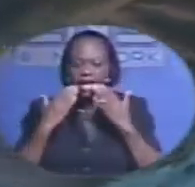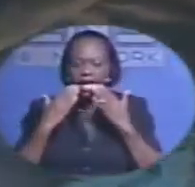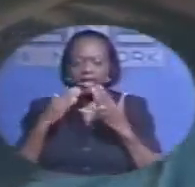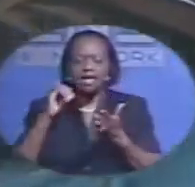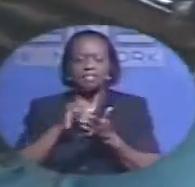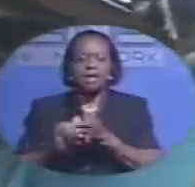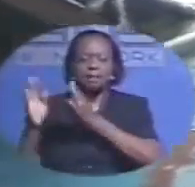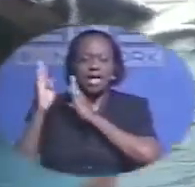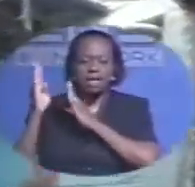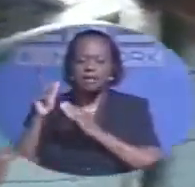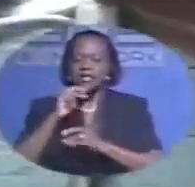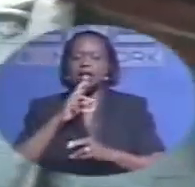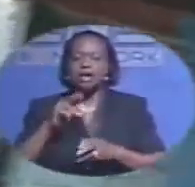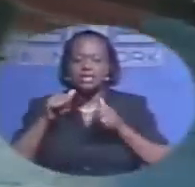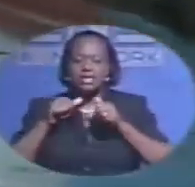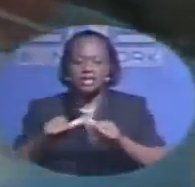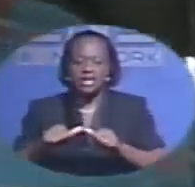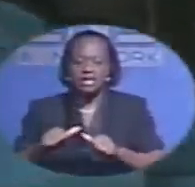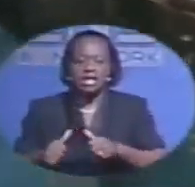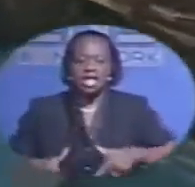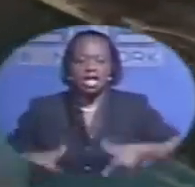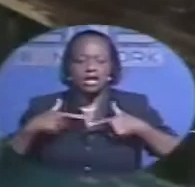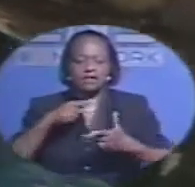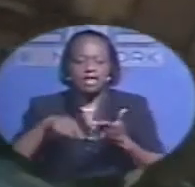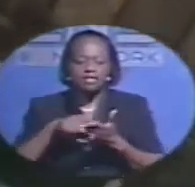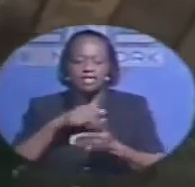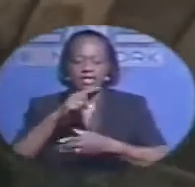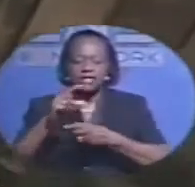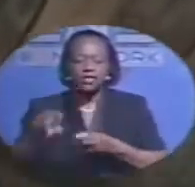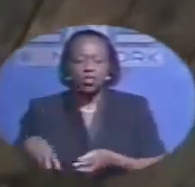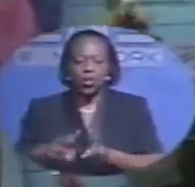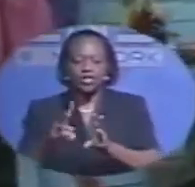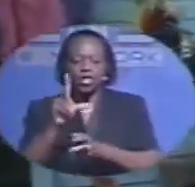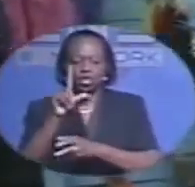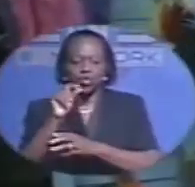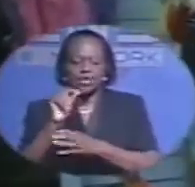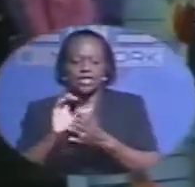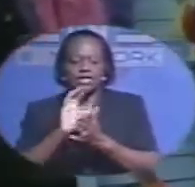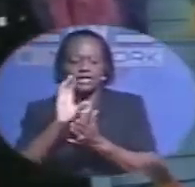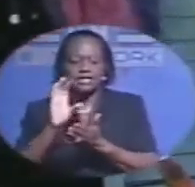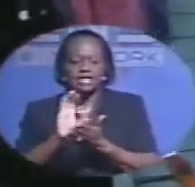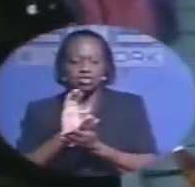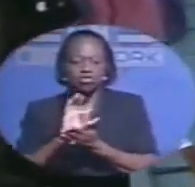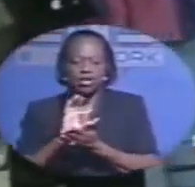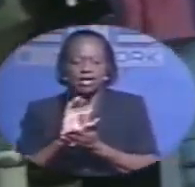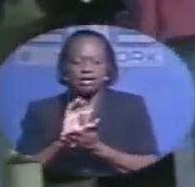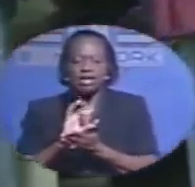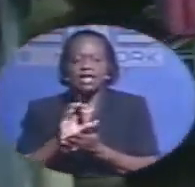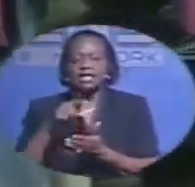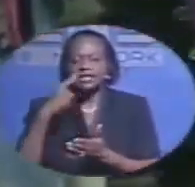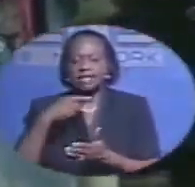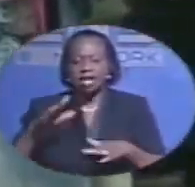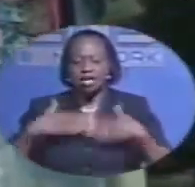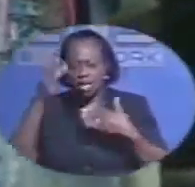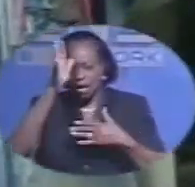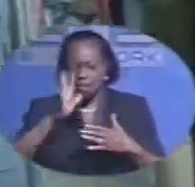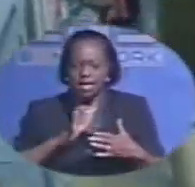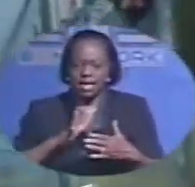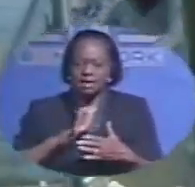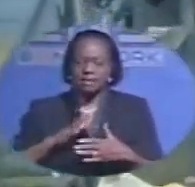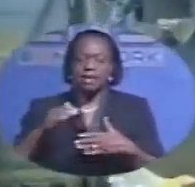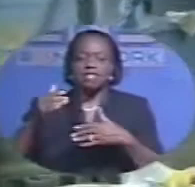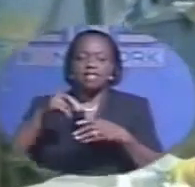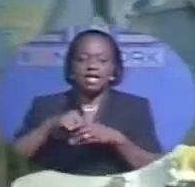in the 21st century. Mr. Jones says after stumbling inside the home that belongs to a young man neighbors called Herman, he couldn't help